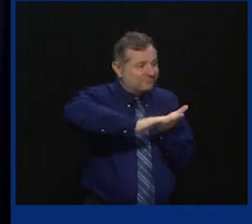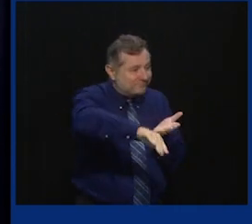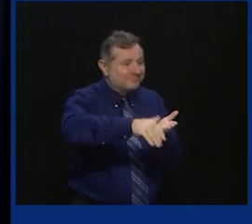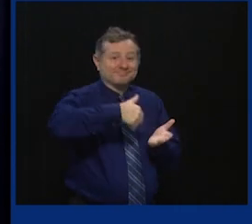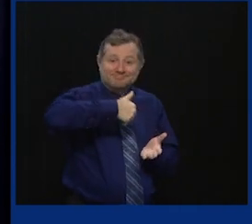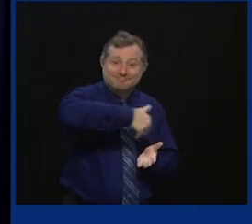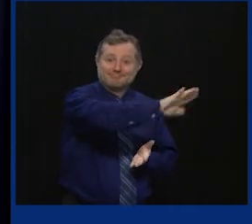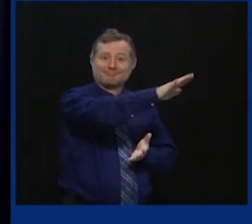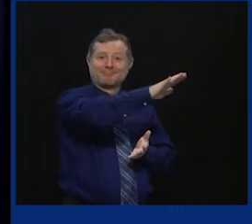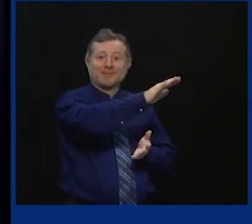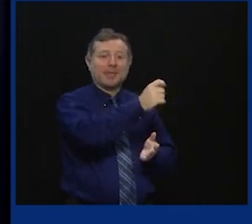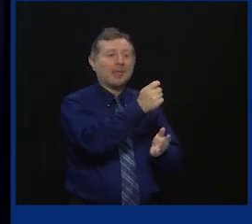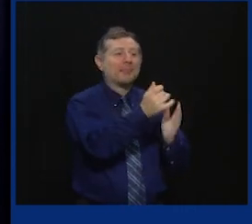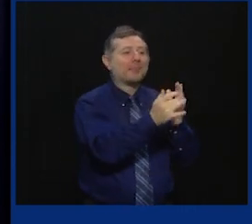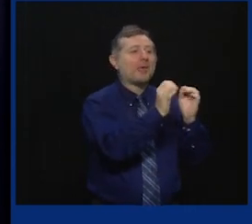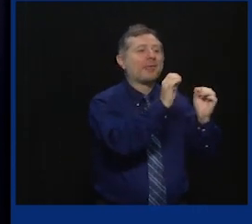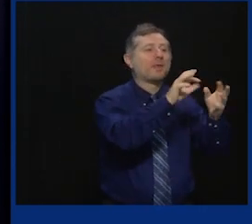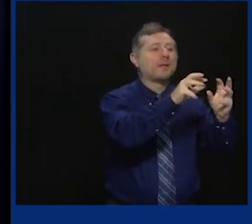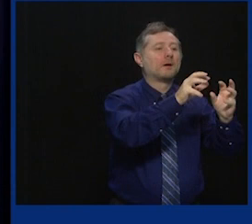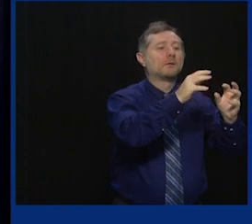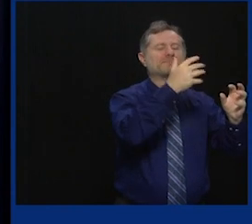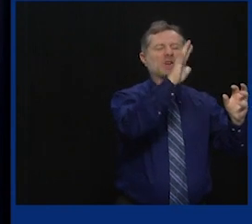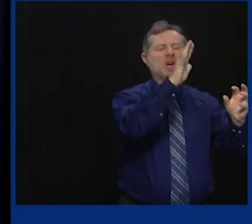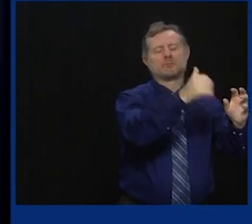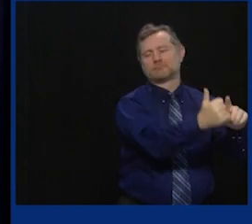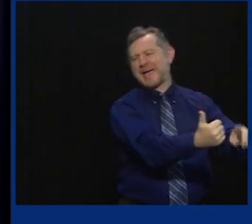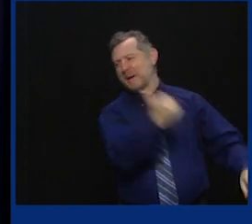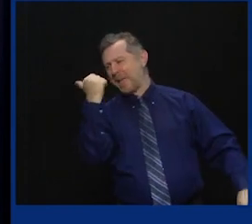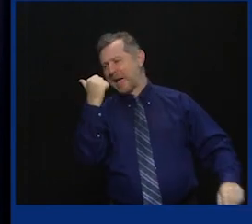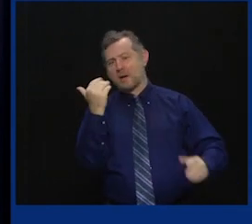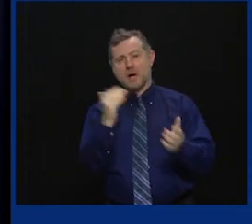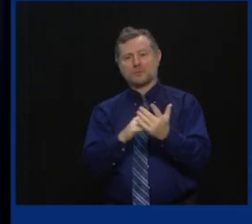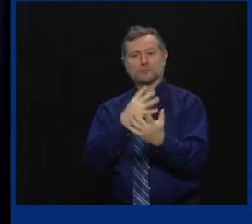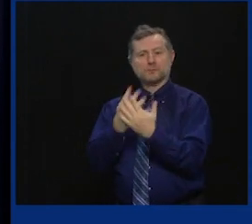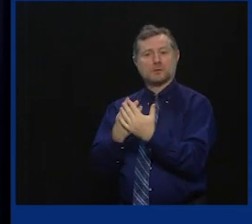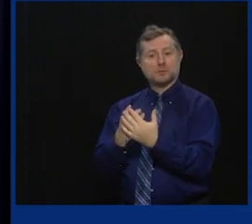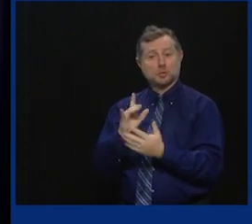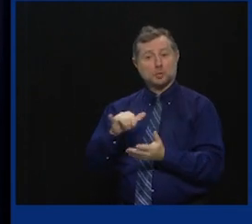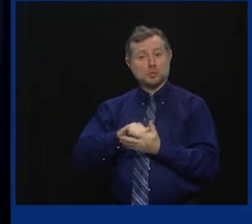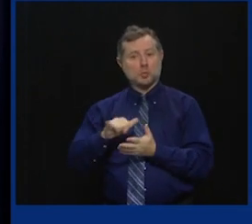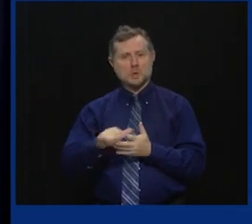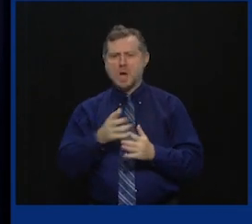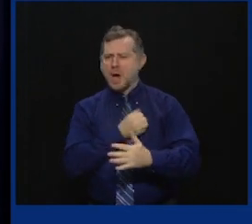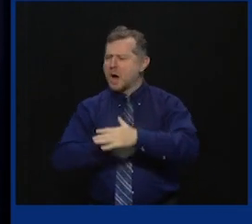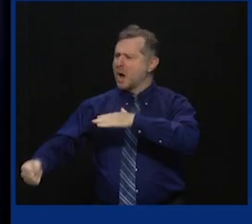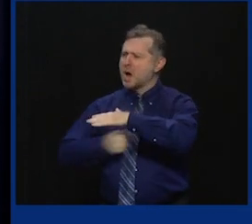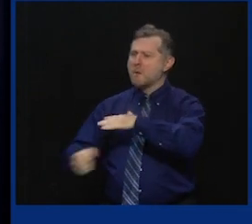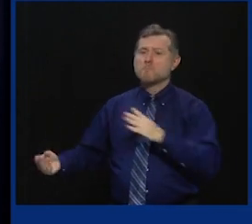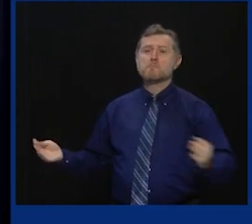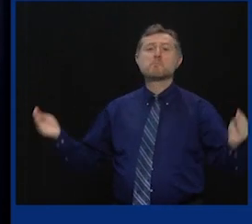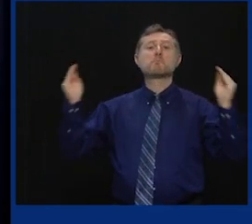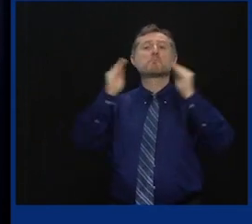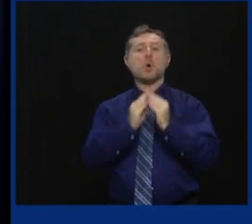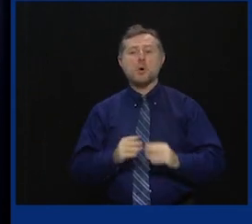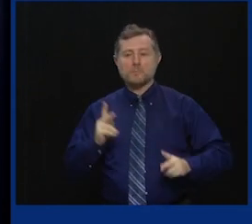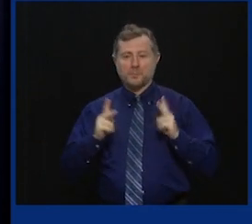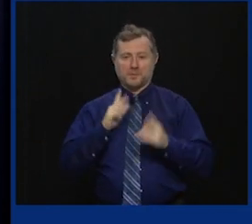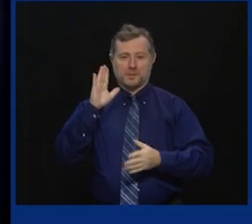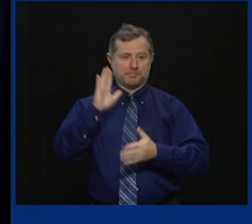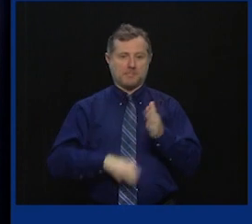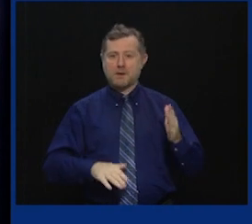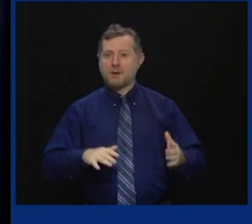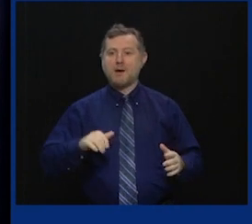New York State incarcerates more people for parole rules violations than anywhere in the country. Let me repeat